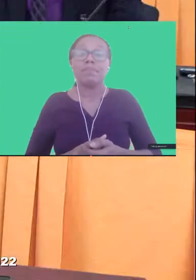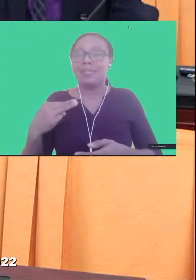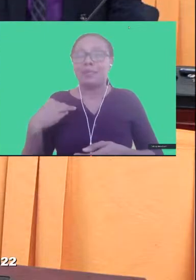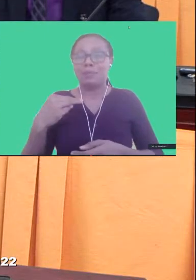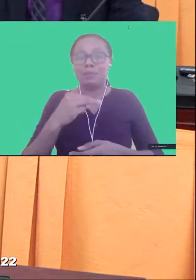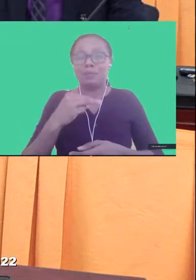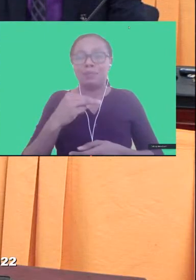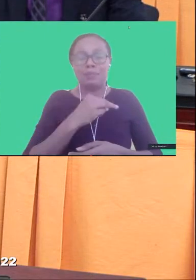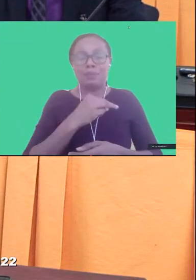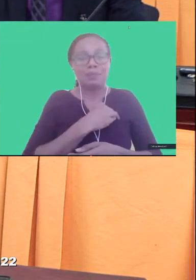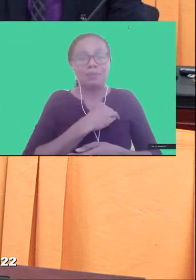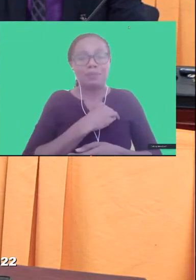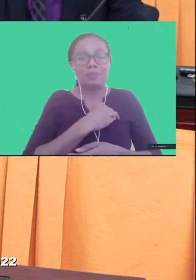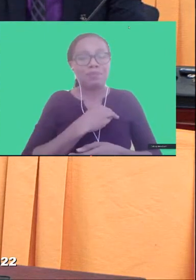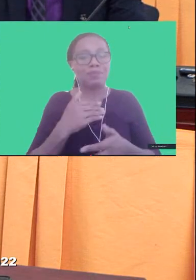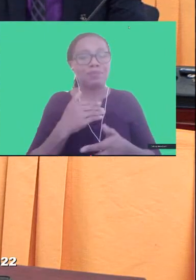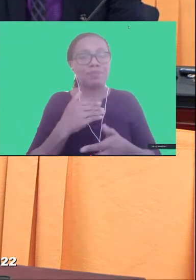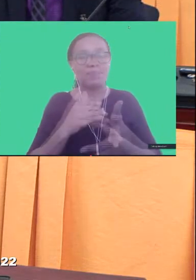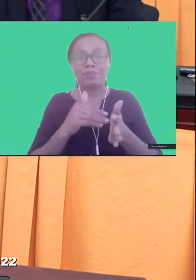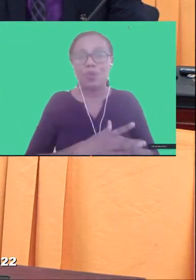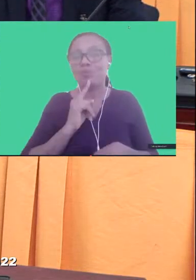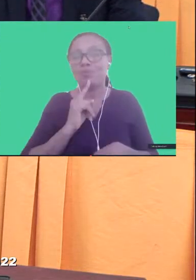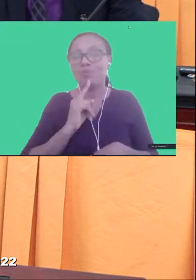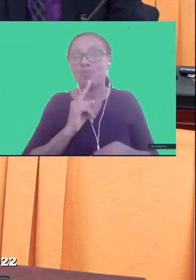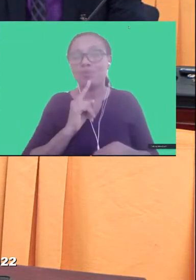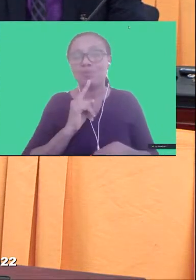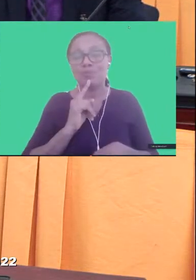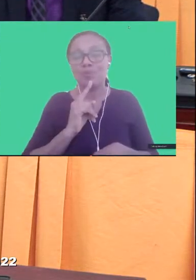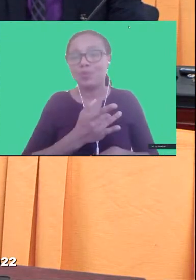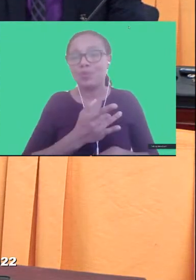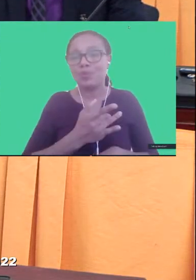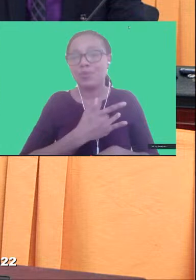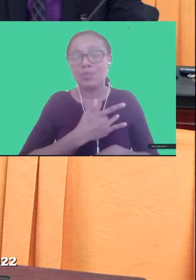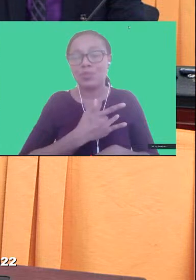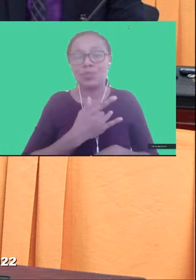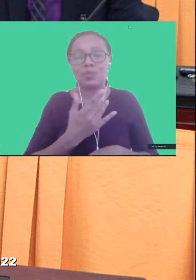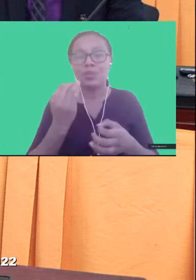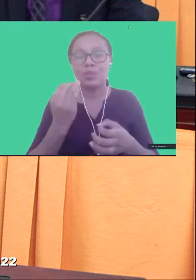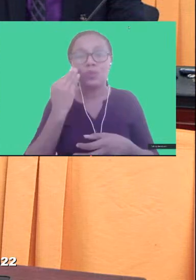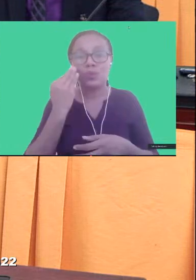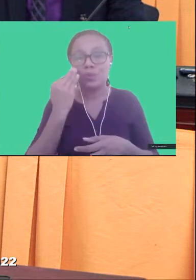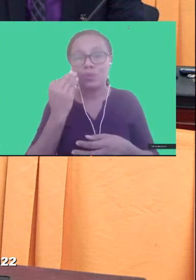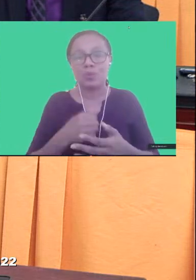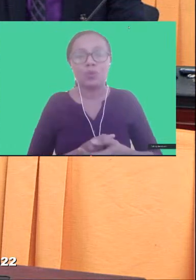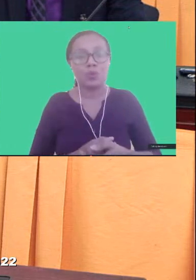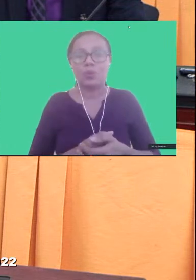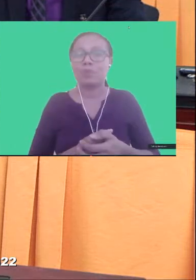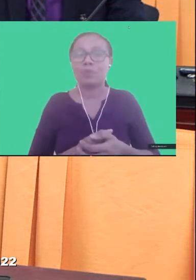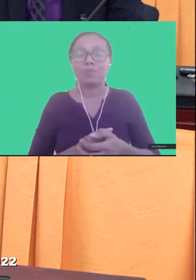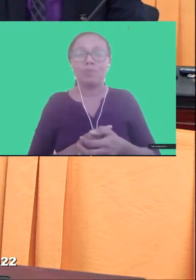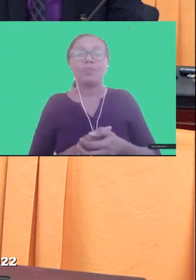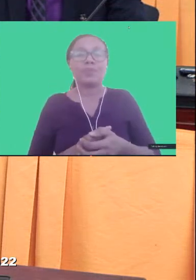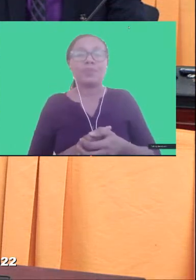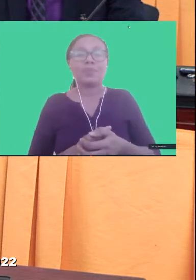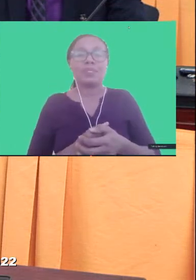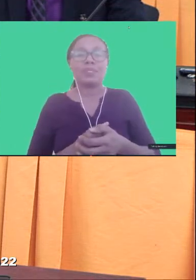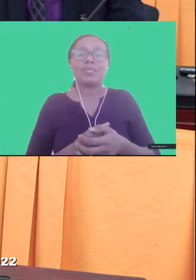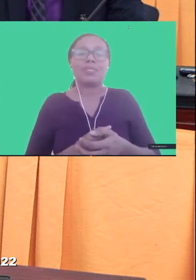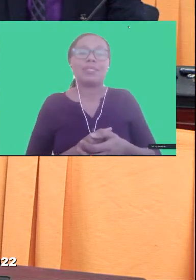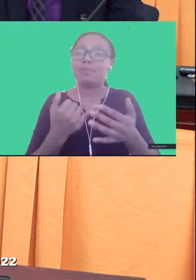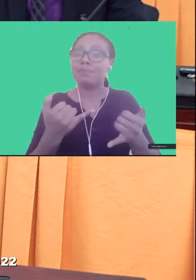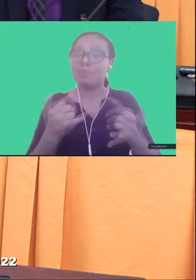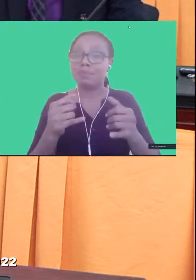for itself. I believe that it would be correct for me to say to you that it perhaps is